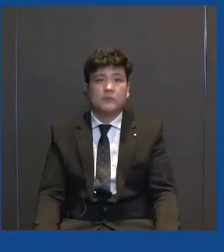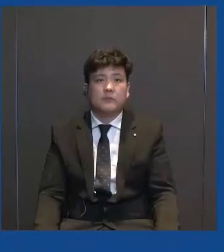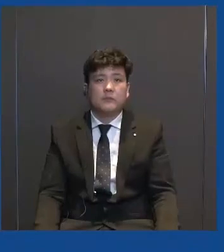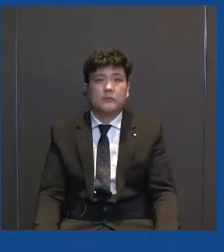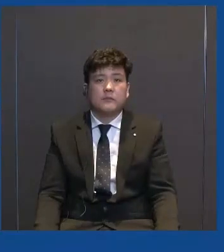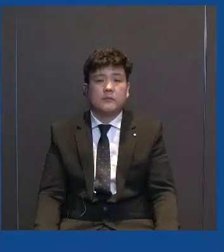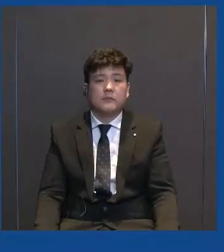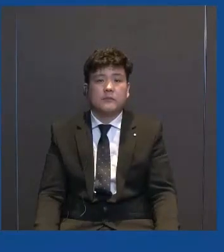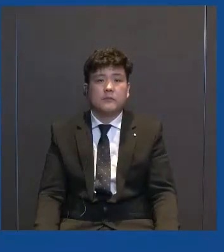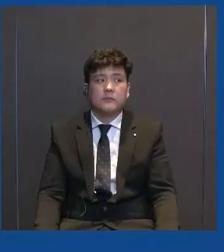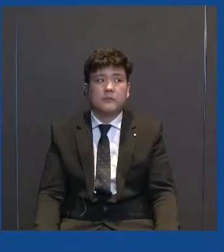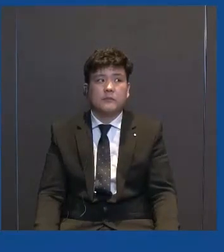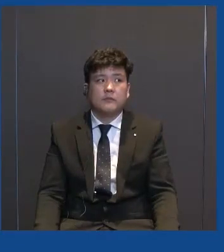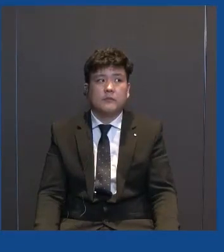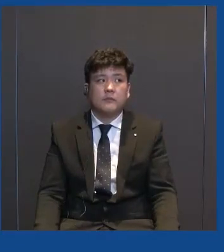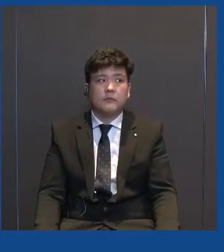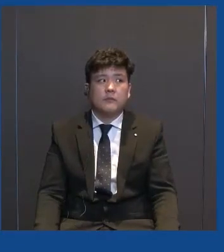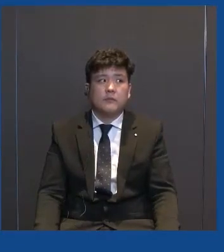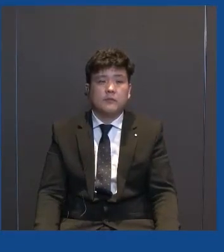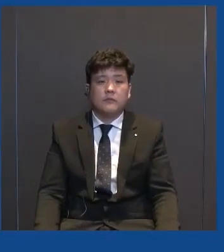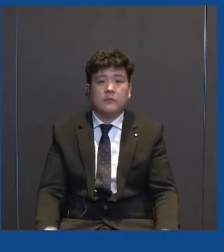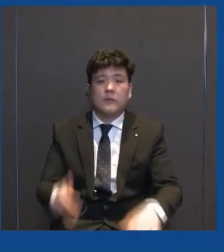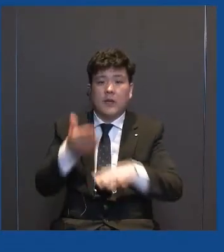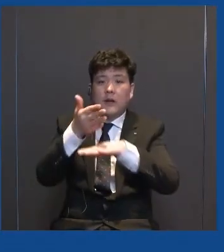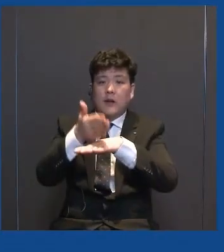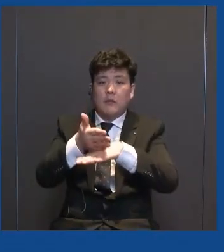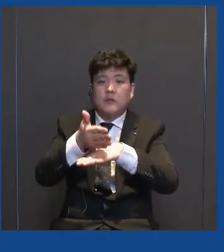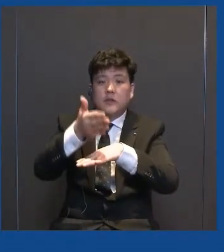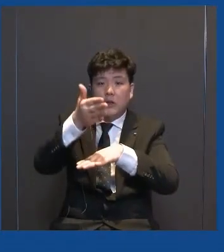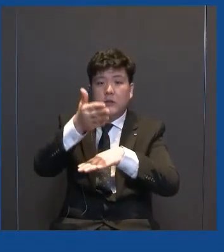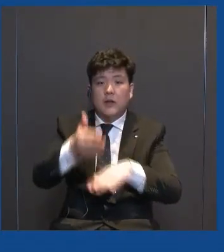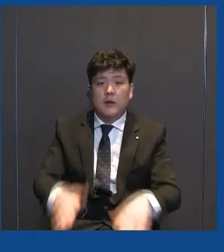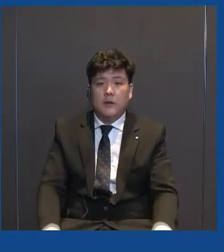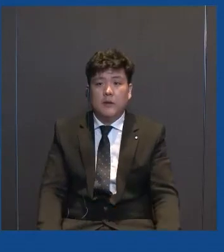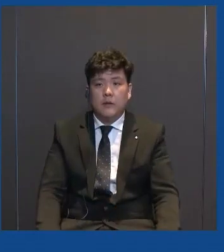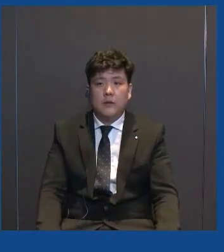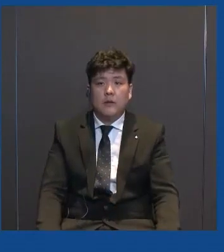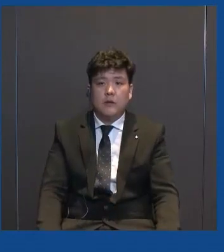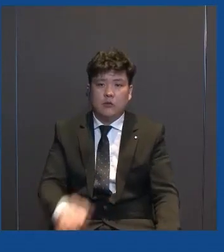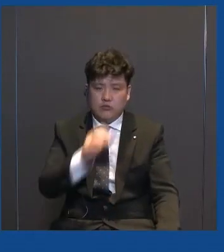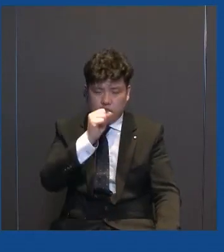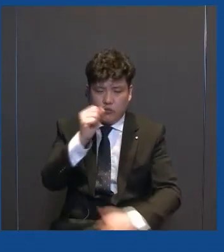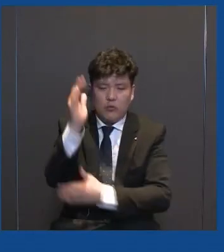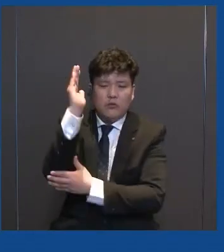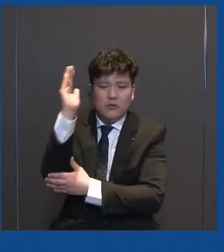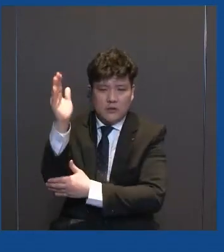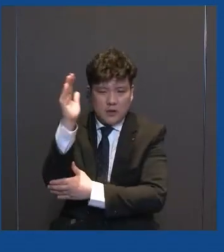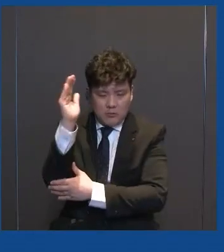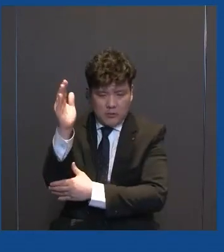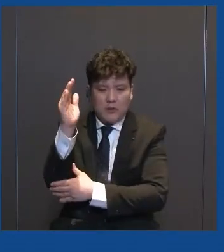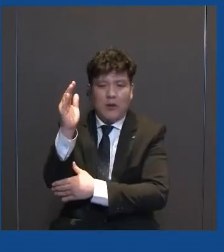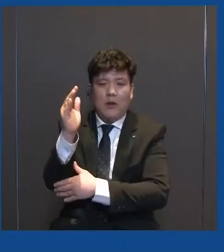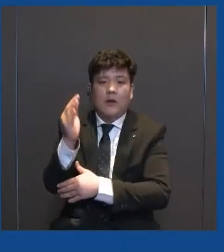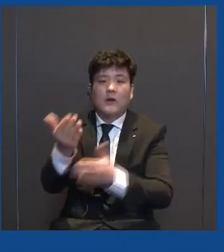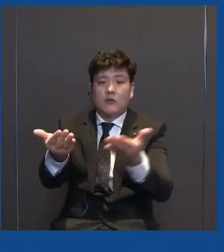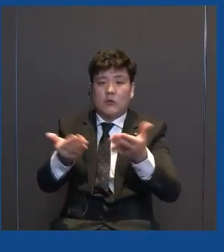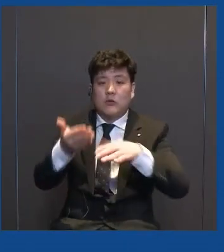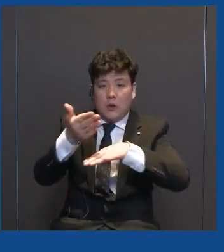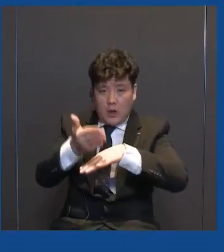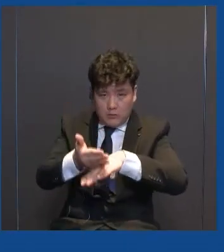Thank you very much once again for the insightful session. So please give a big round of applause to our moderator, panelists, and